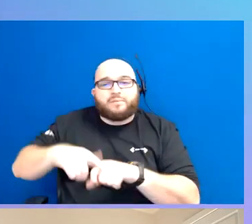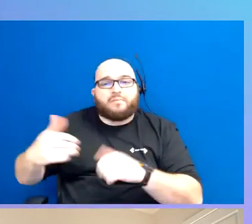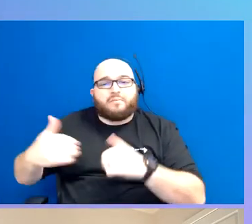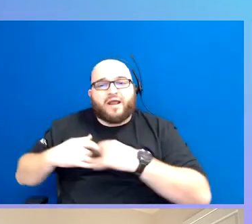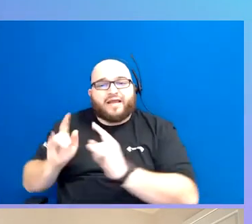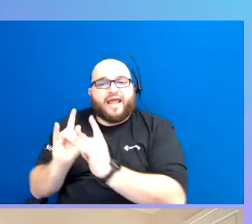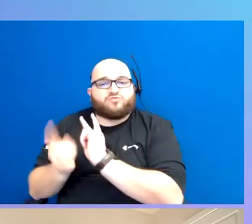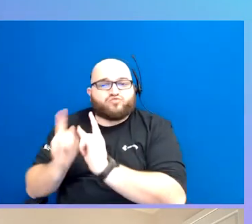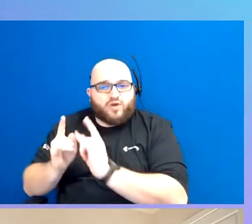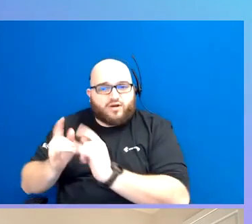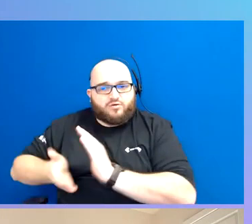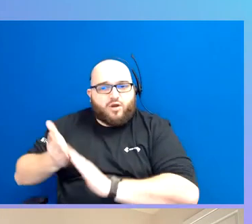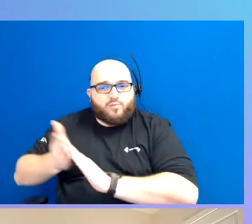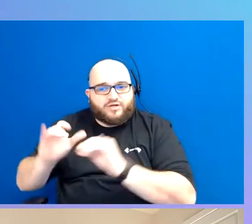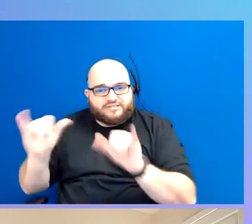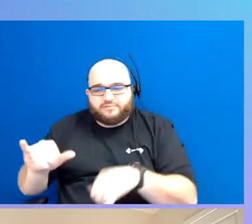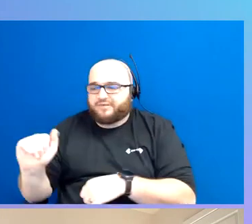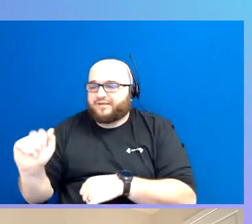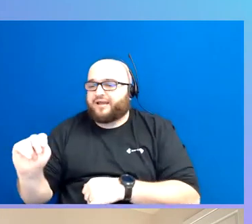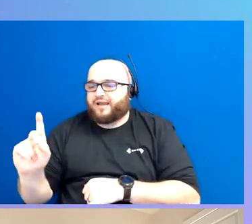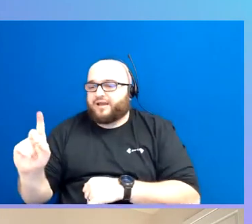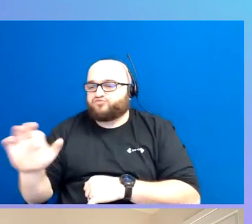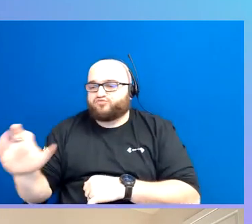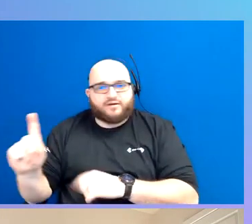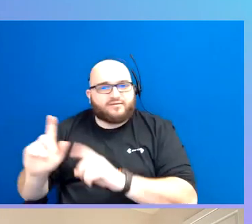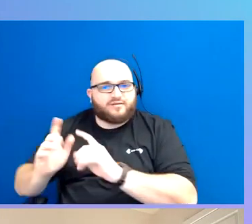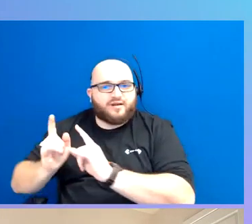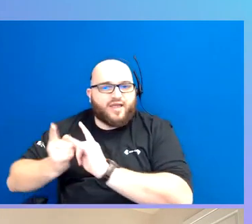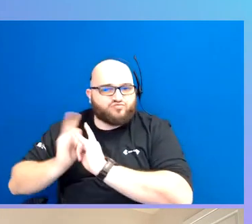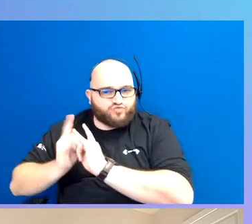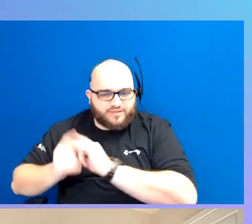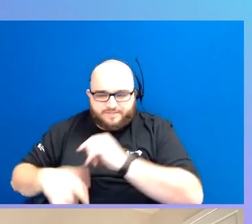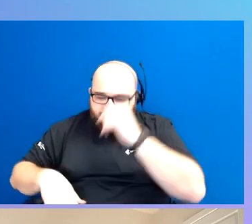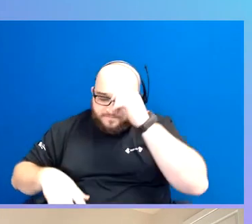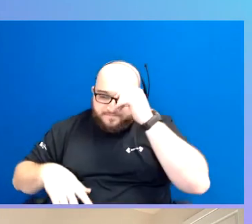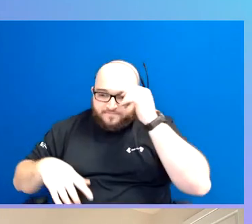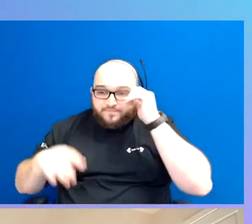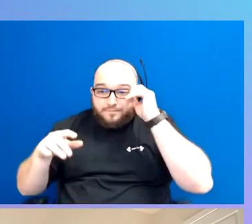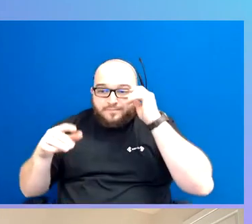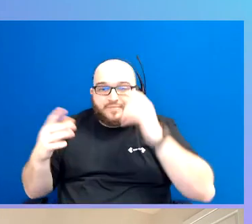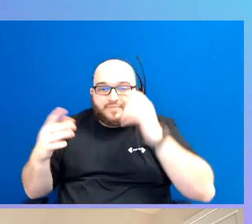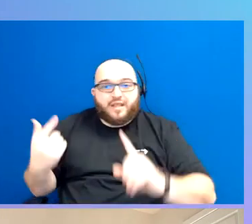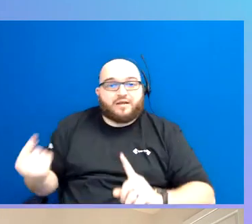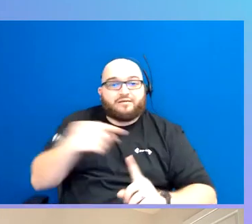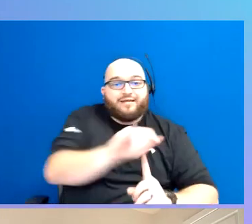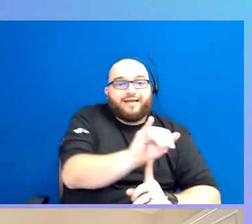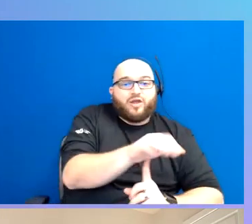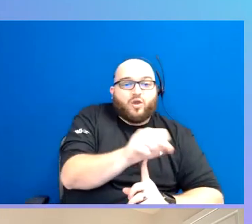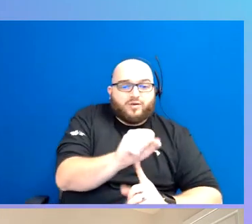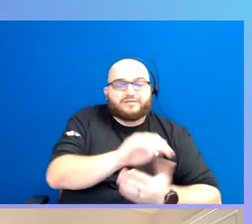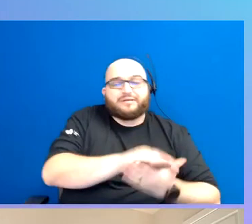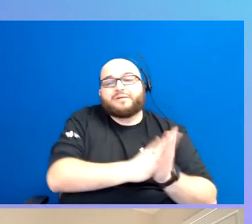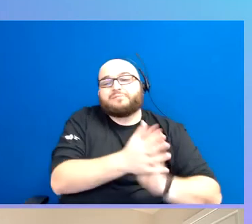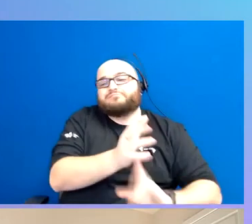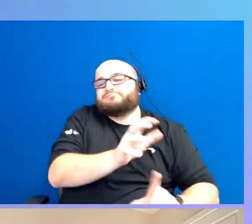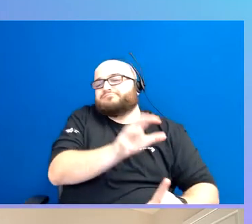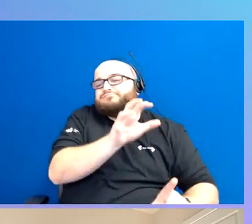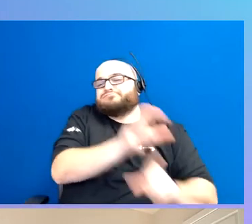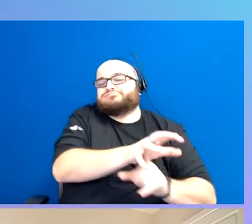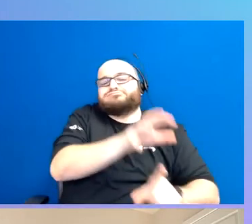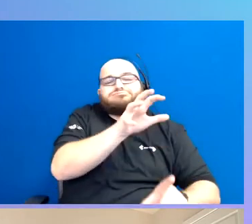out. And at that point, no one knew that the Android or iOS will become so popular that everyone